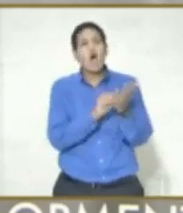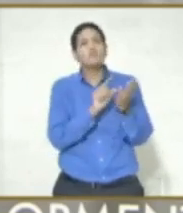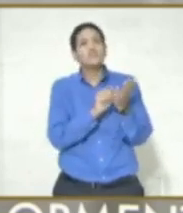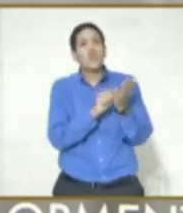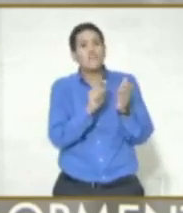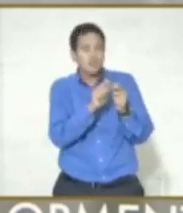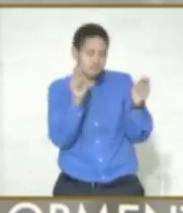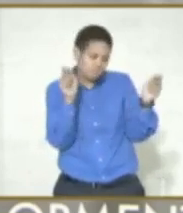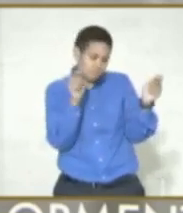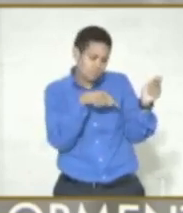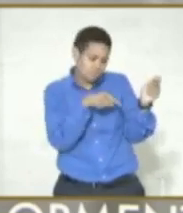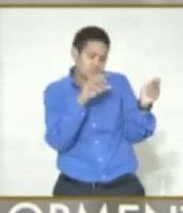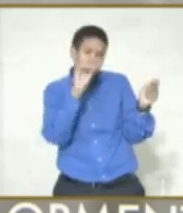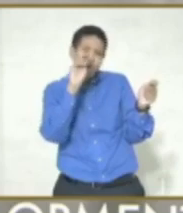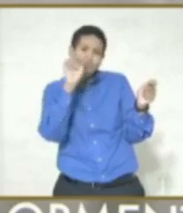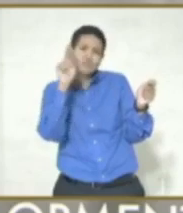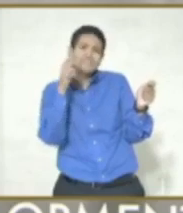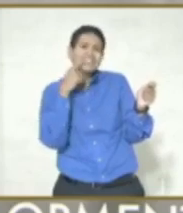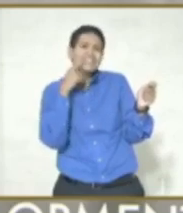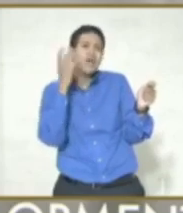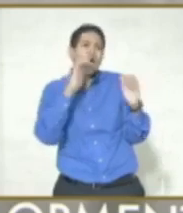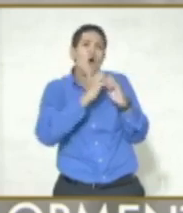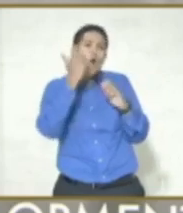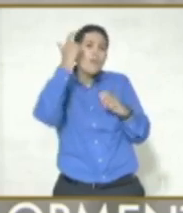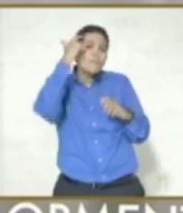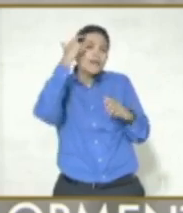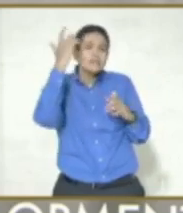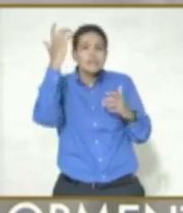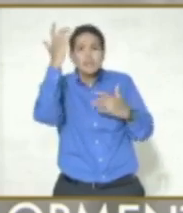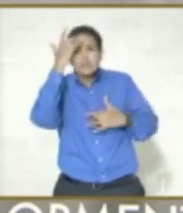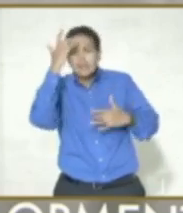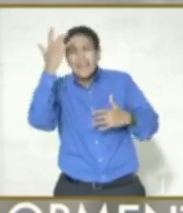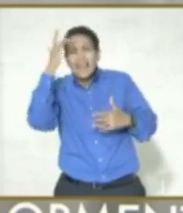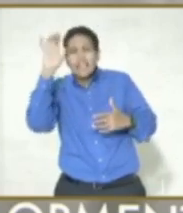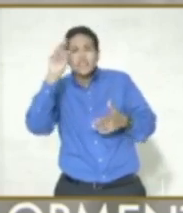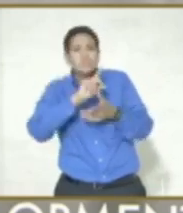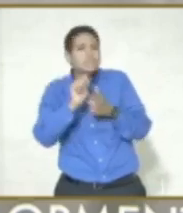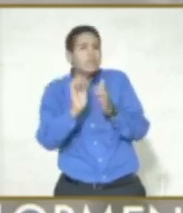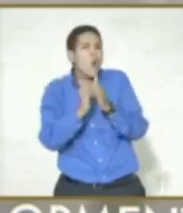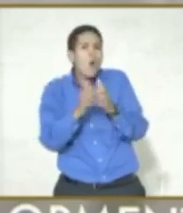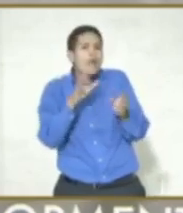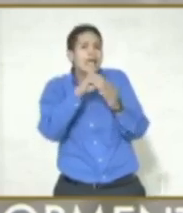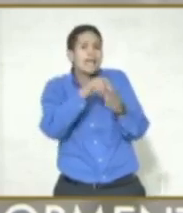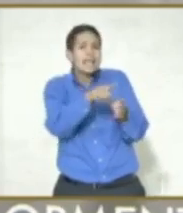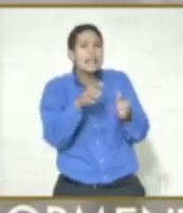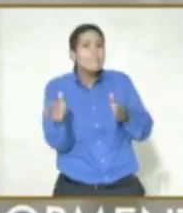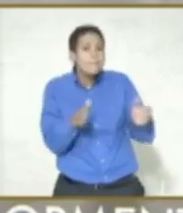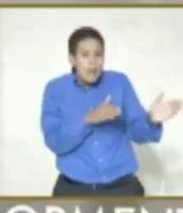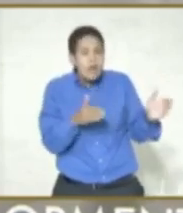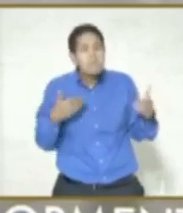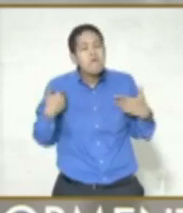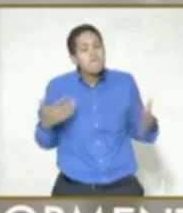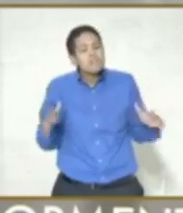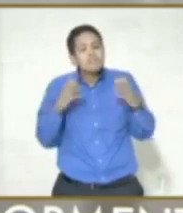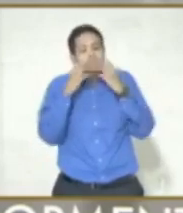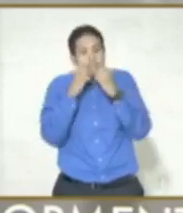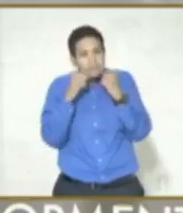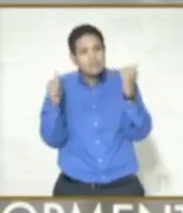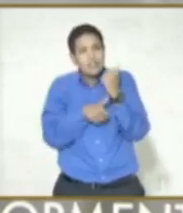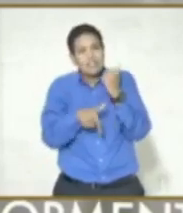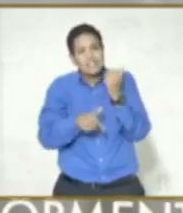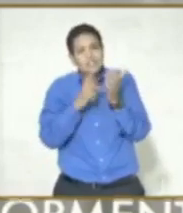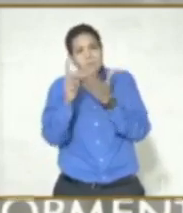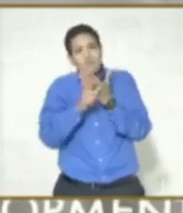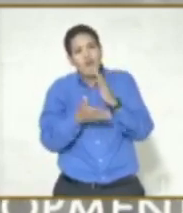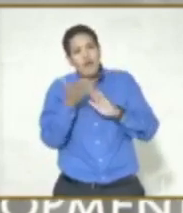which spoke to how the mentally ill can also be part of the national plan, and that has been taken care of under this